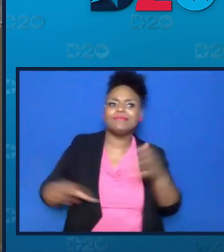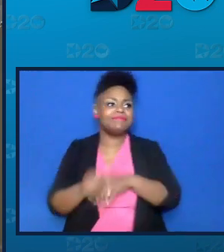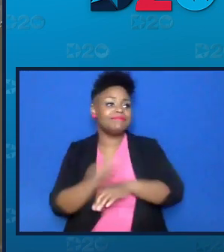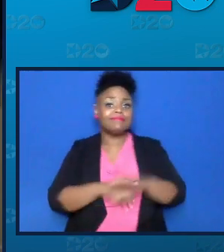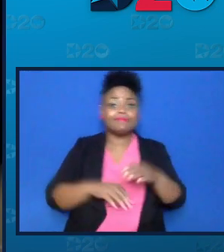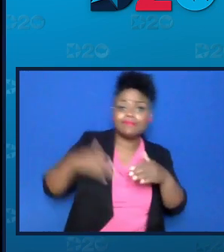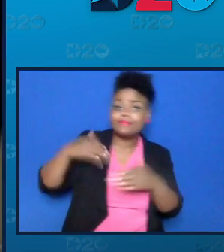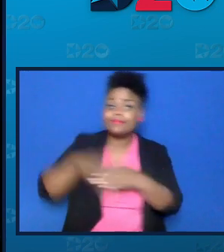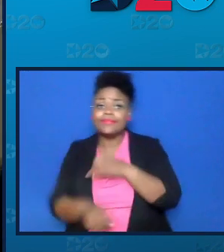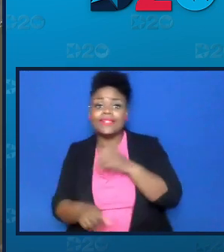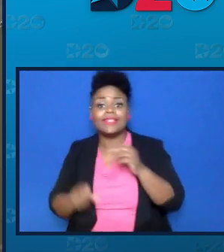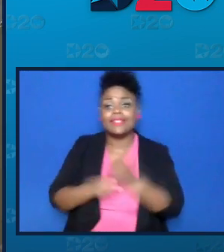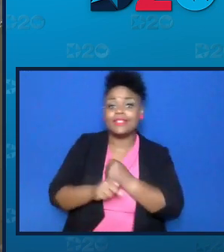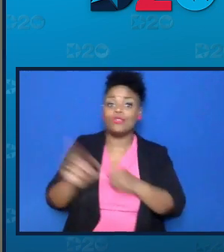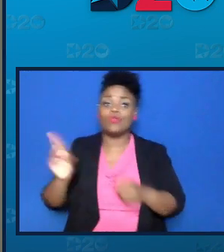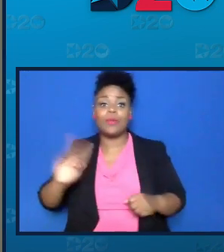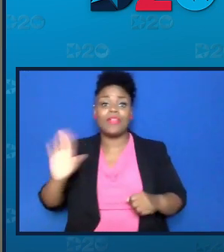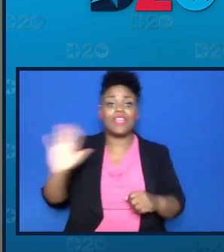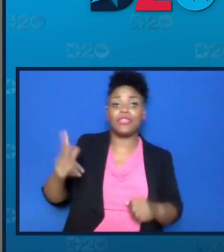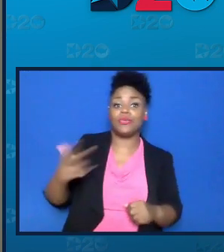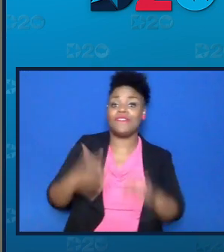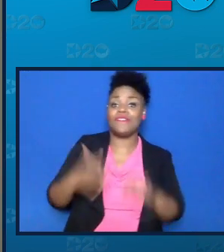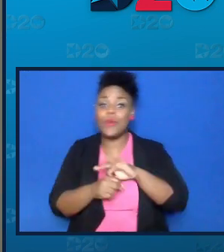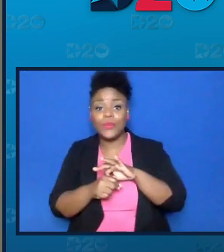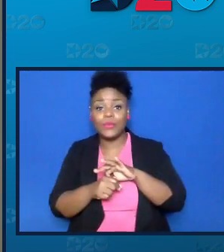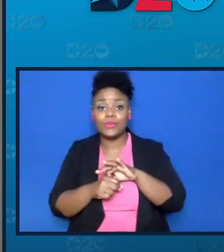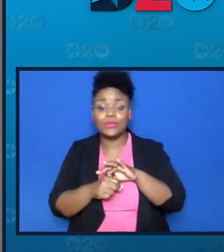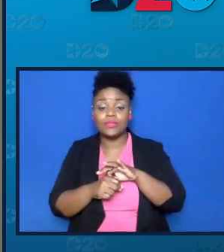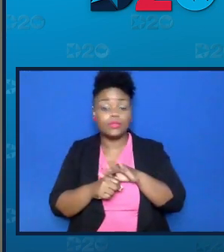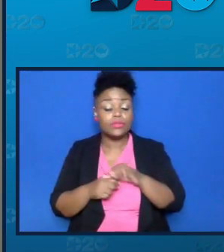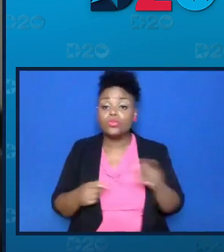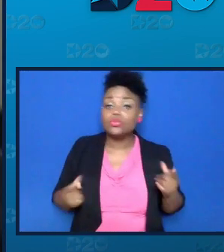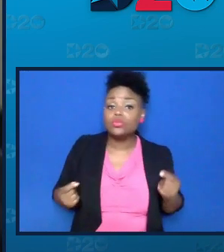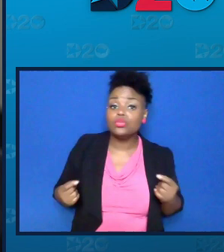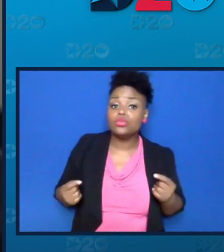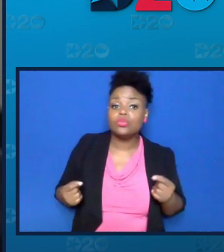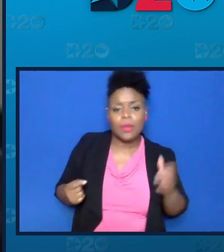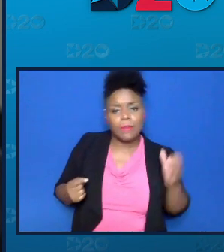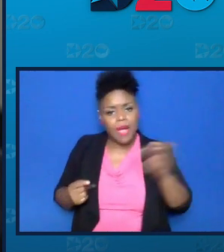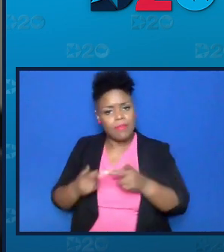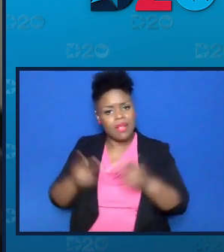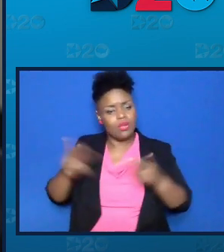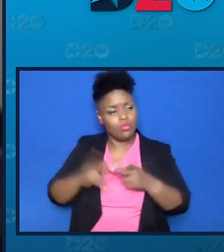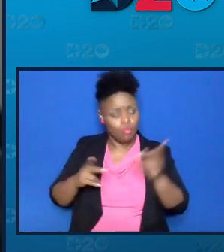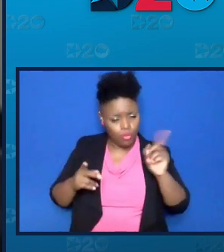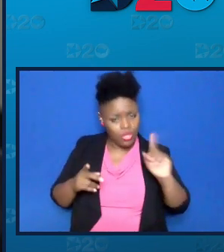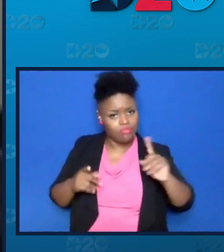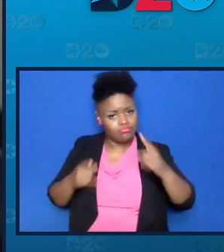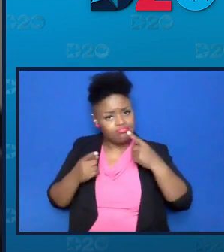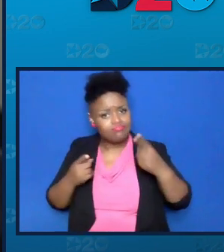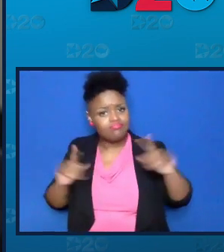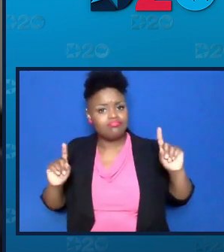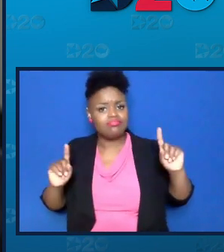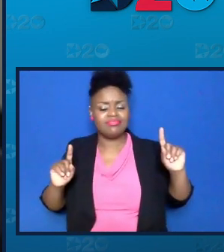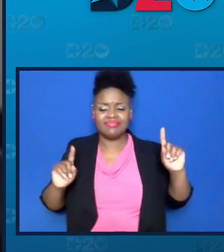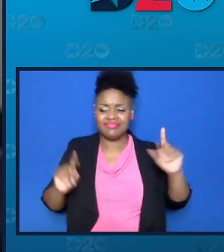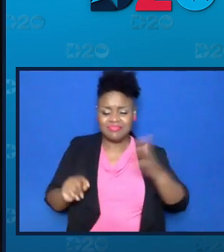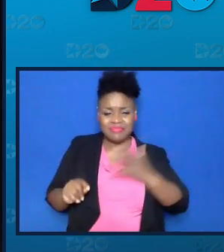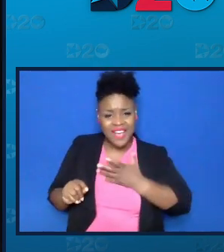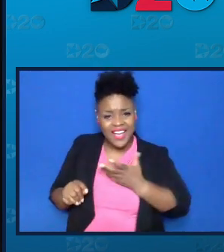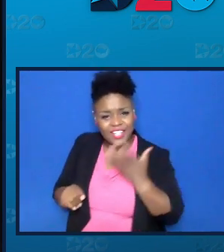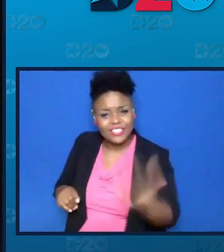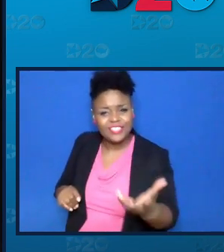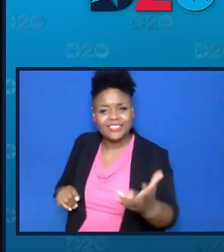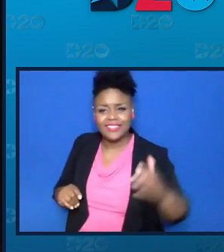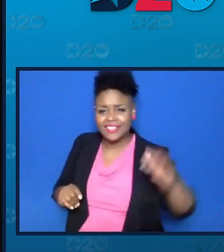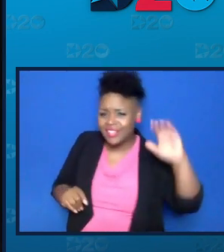place where he had been so effective. Passionate argument, sympathetic listening, a willingness to make